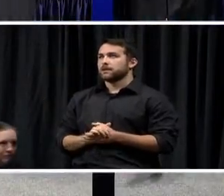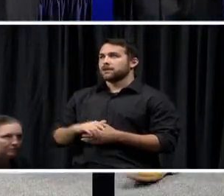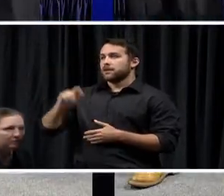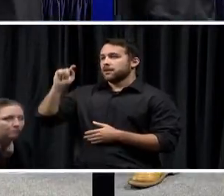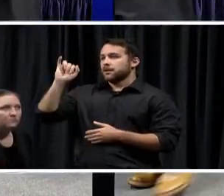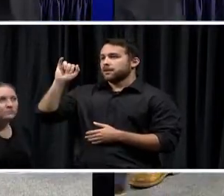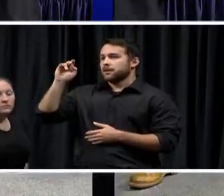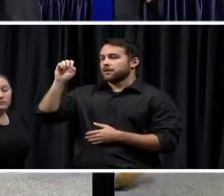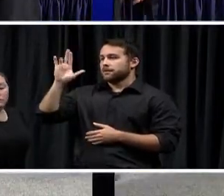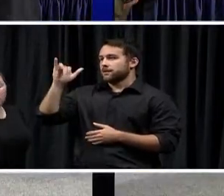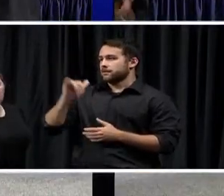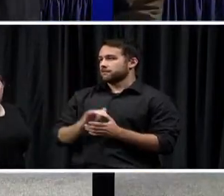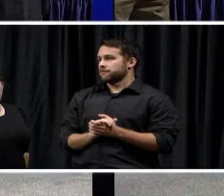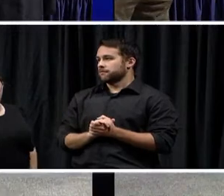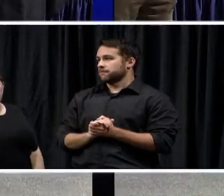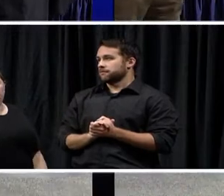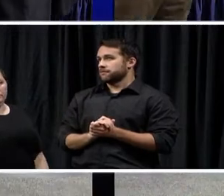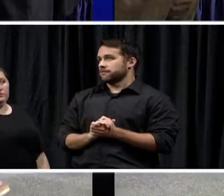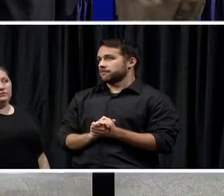Timothy Dallas McCoy.